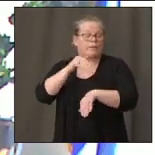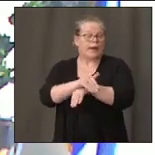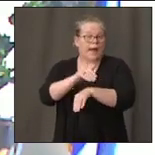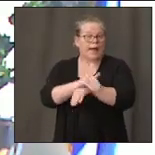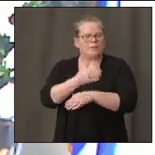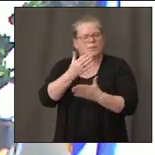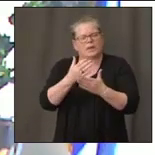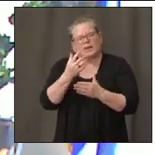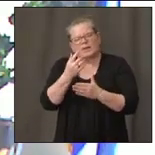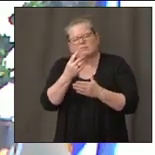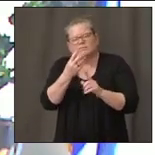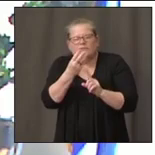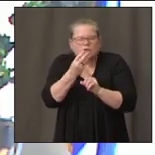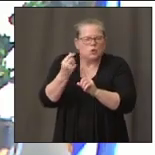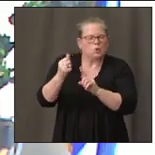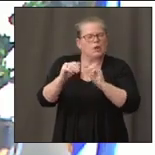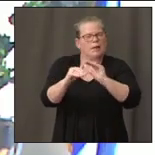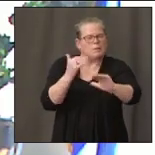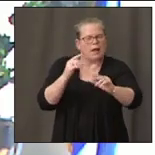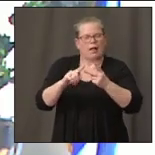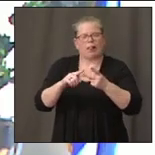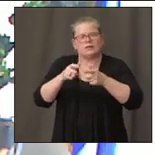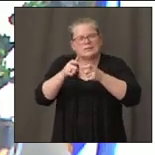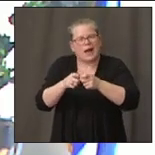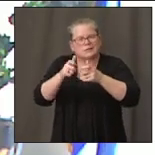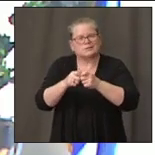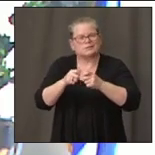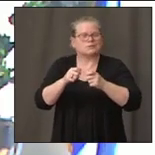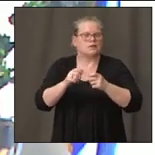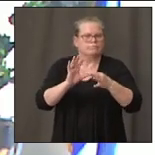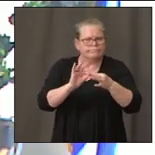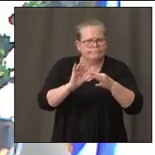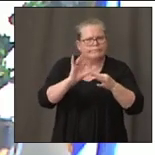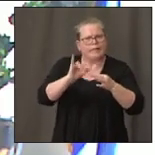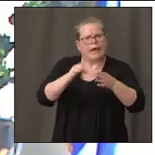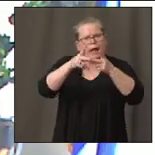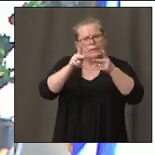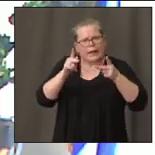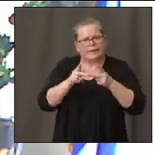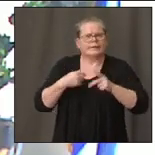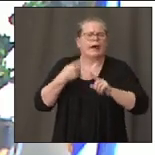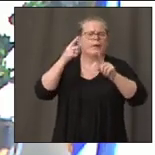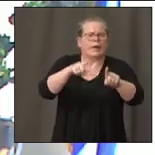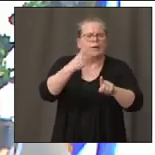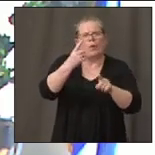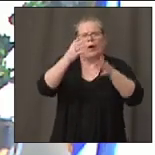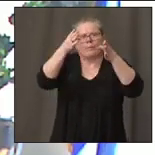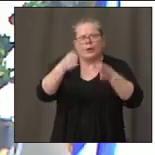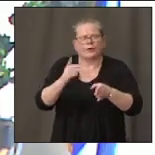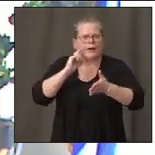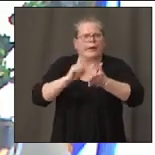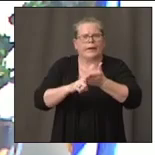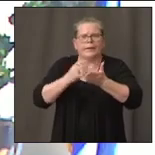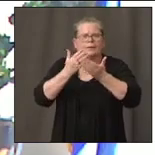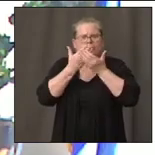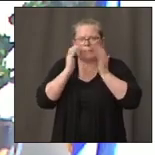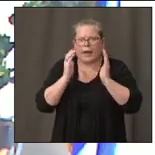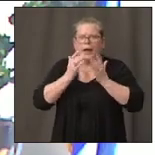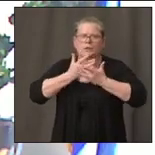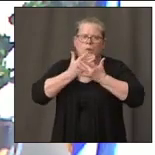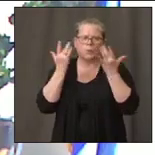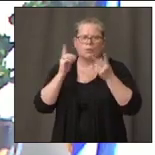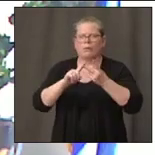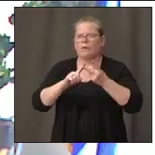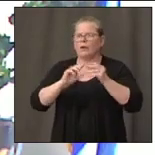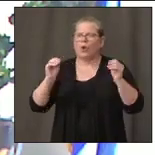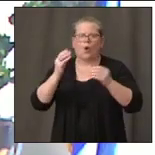saying so and so wasn't. I went to this place and there was somebody didn't have a mask on or gloves, and so we